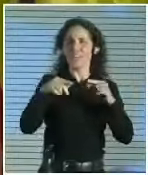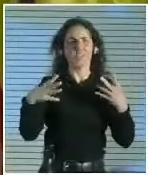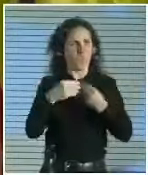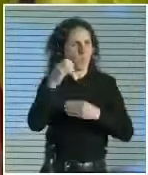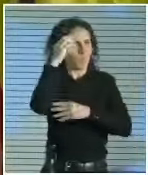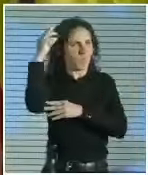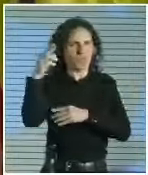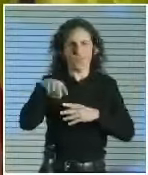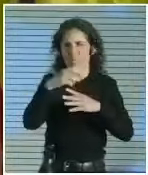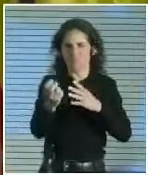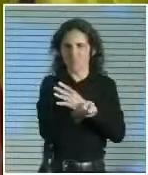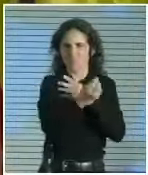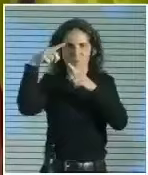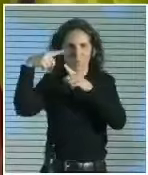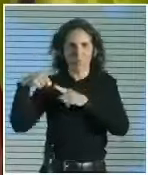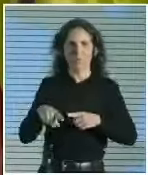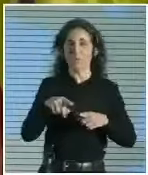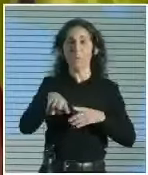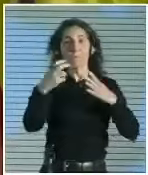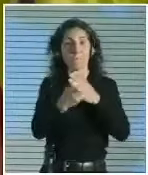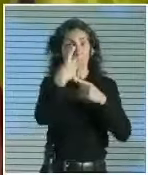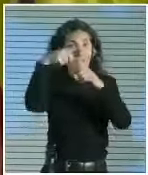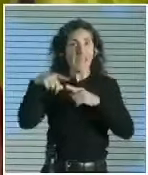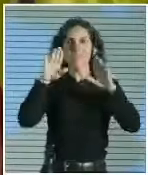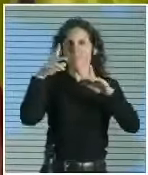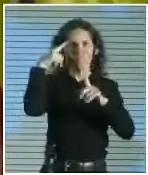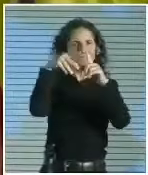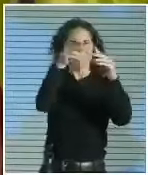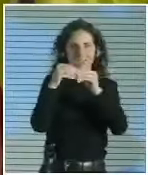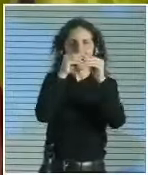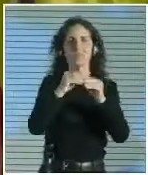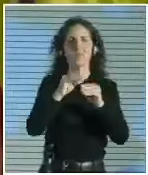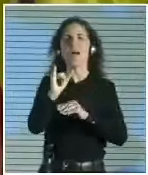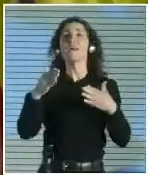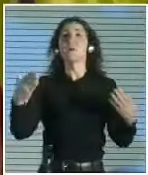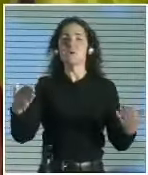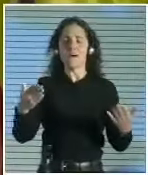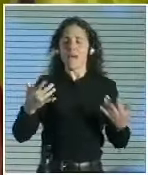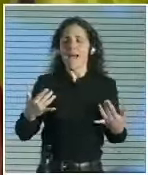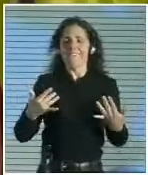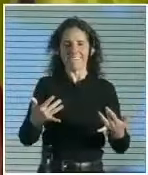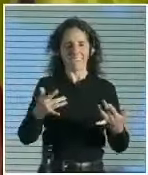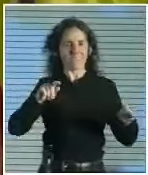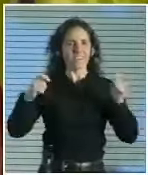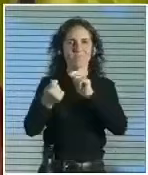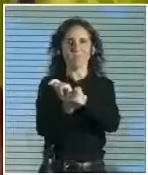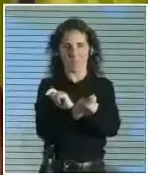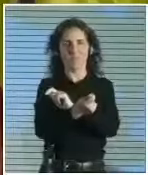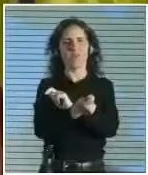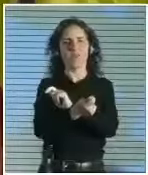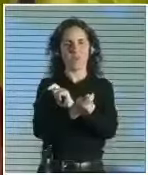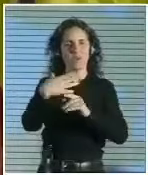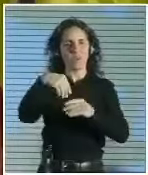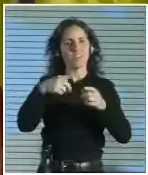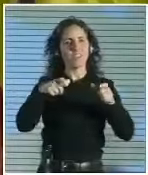share a common objective, the objective to accelerate the transformation of the tourism sector towards more